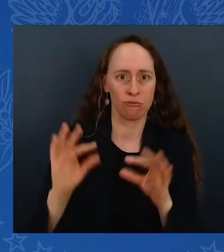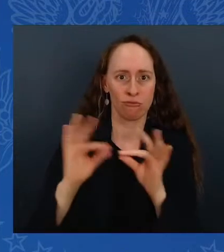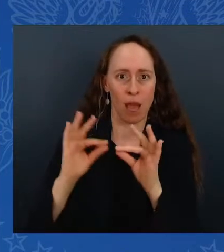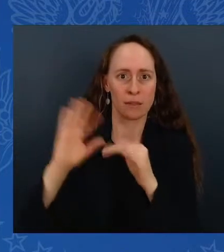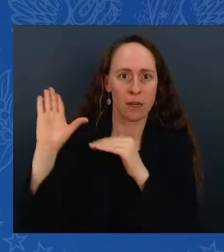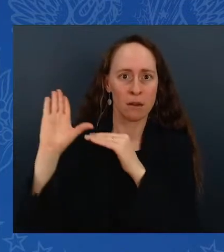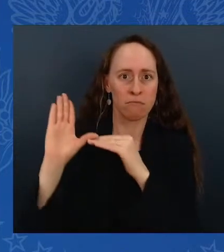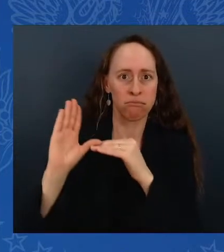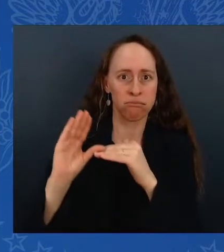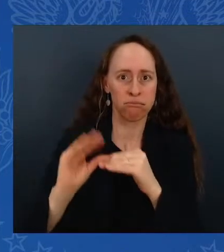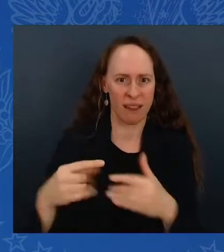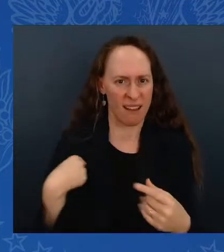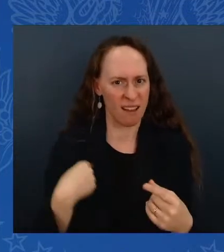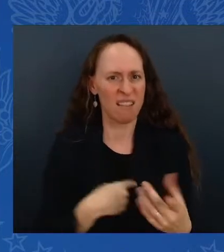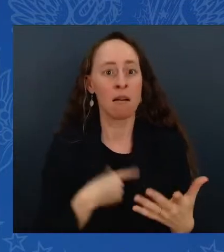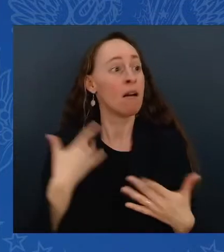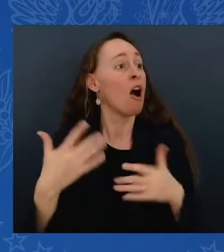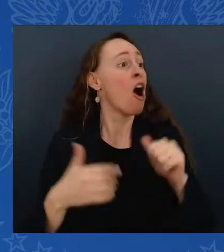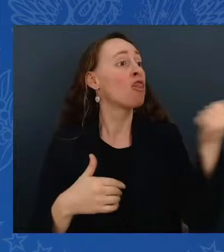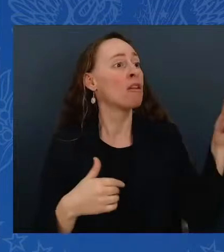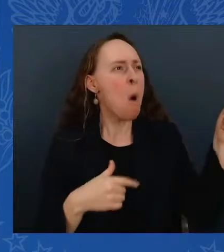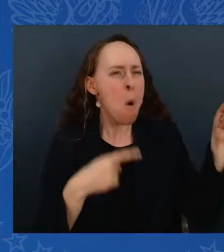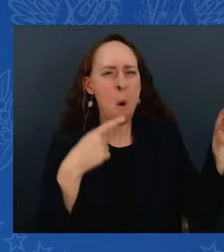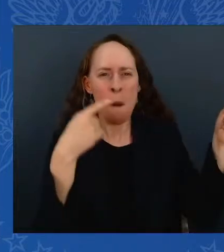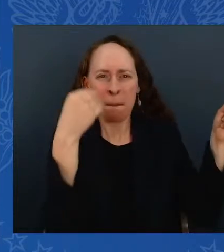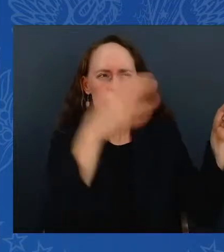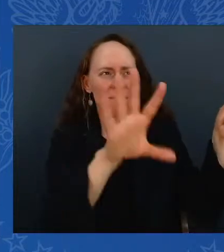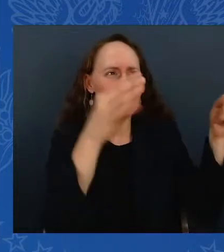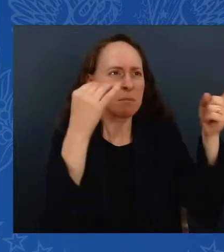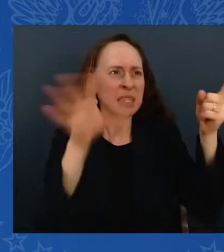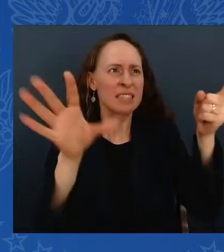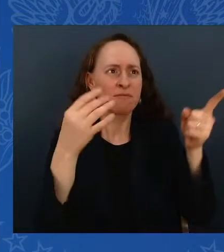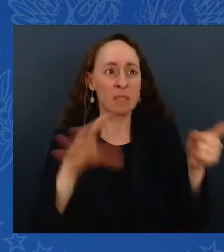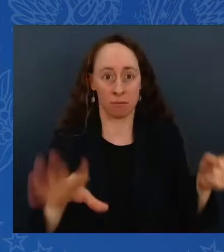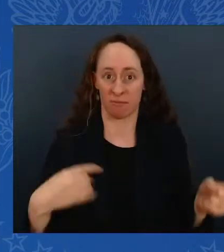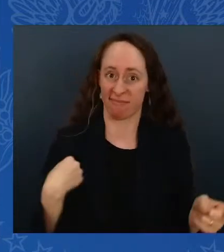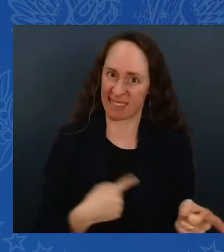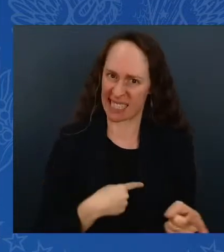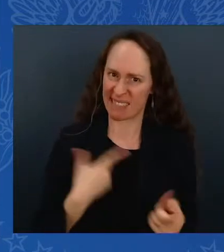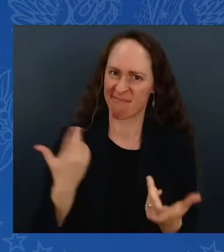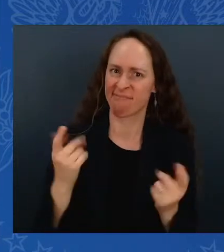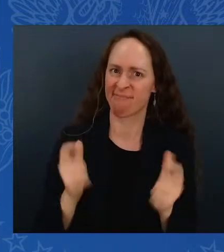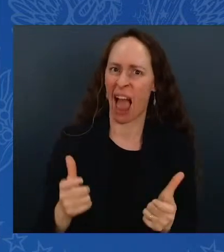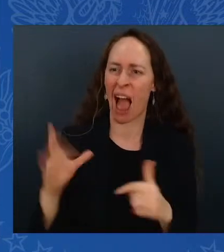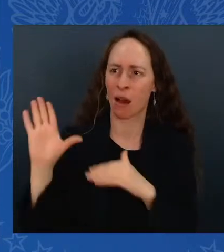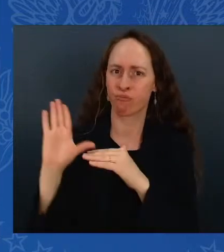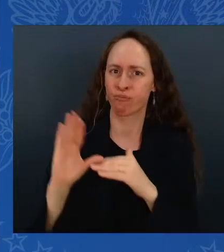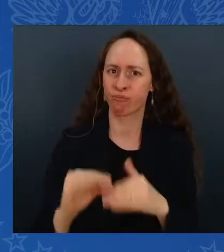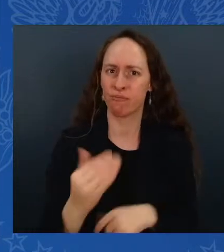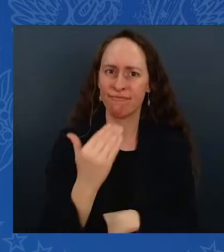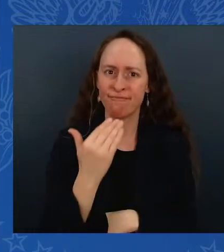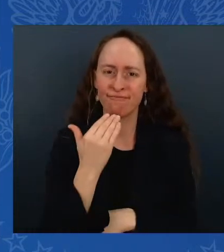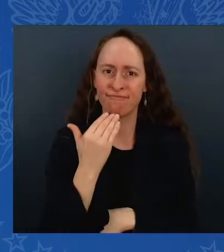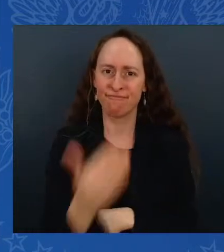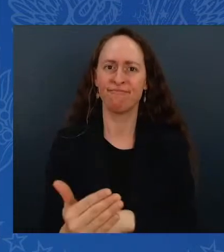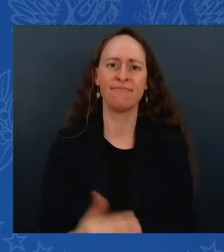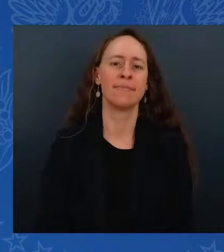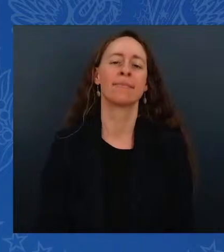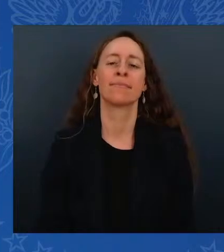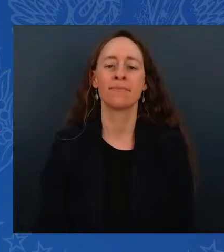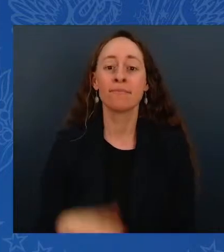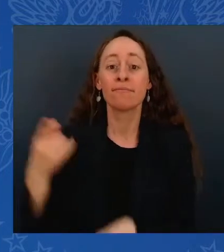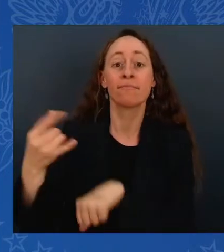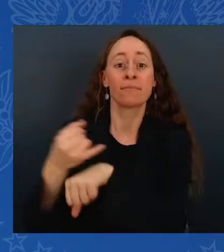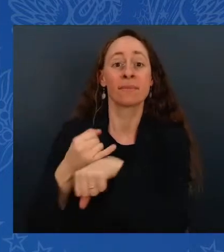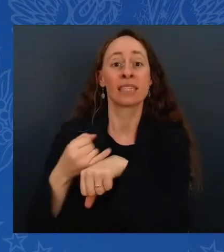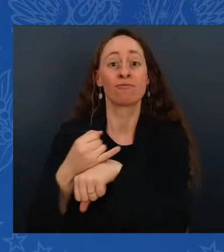other world's advanced economies. So now, instead of looking at interest rates increases, interest rates are going to be coming